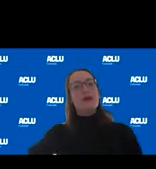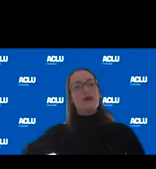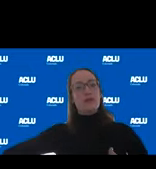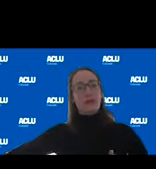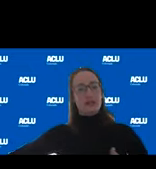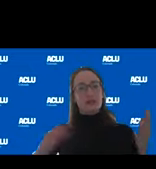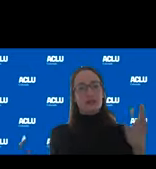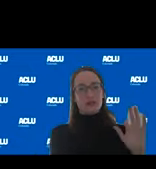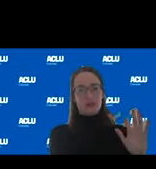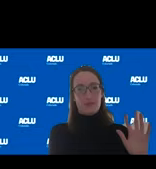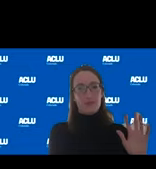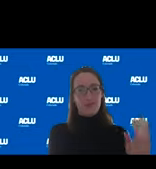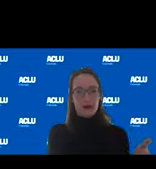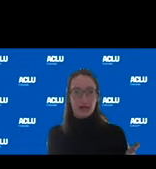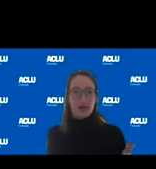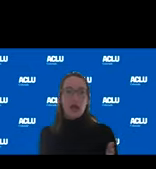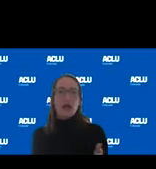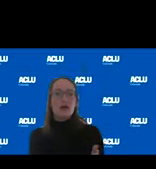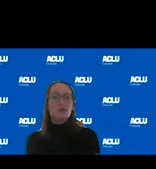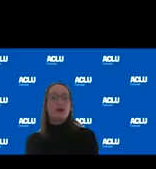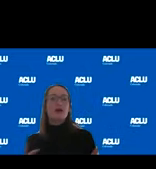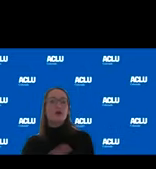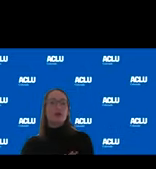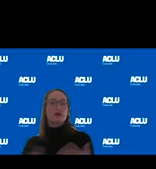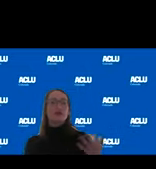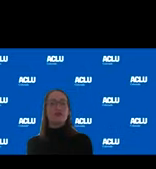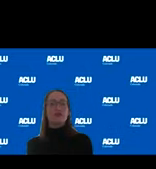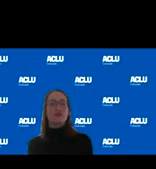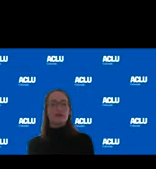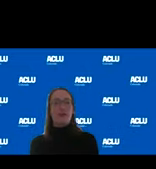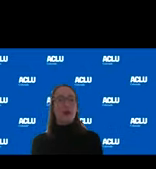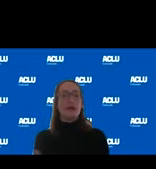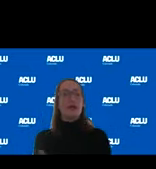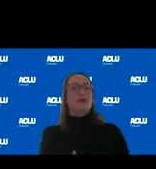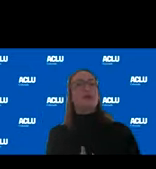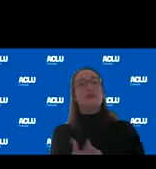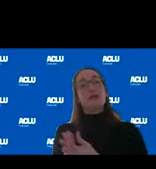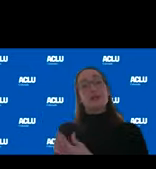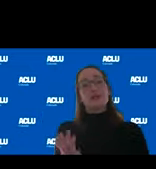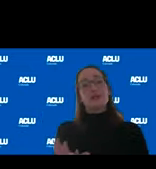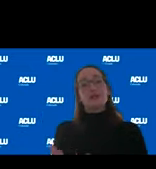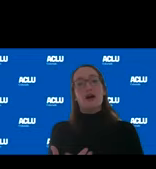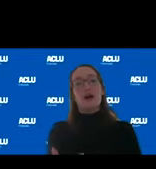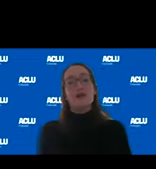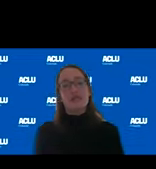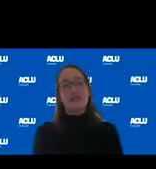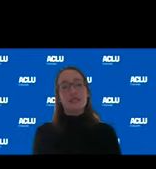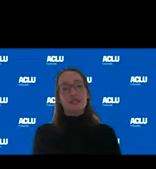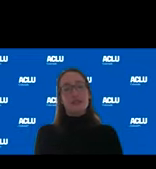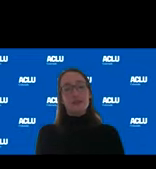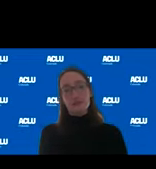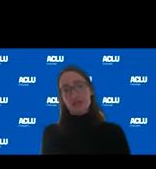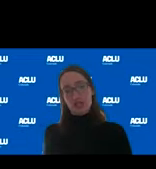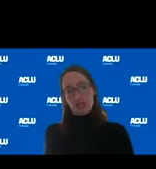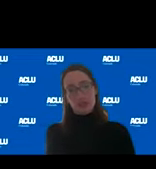And of the next two are to do with money. We are still fighting for $3 billion in funding for states